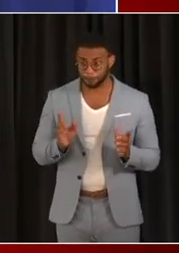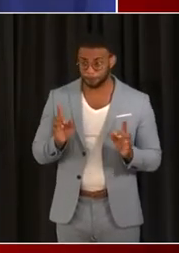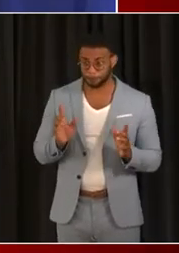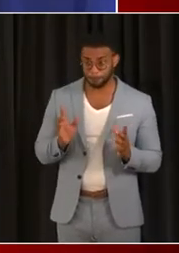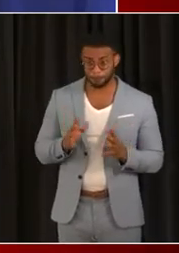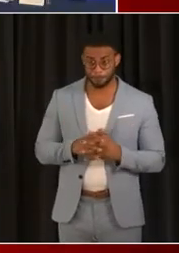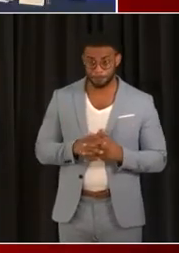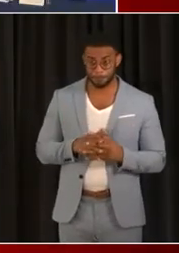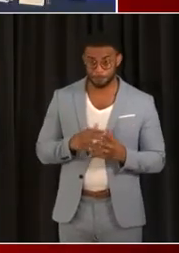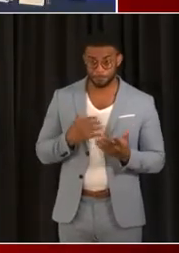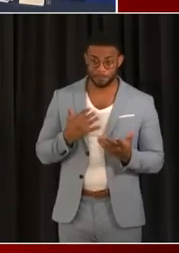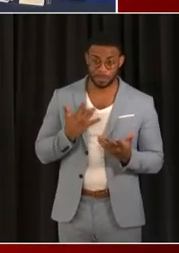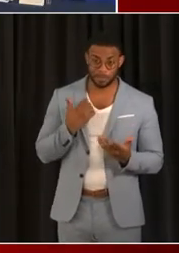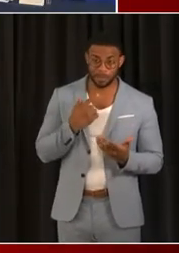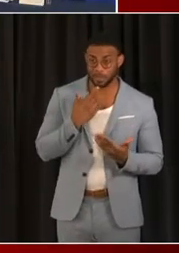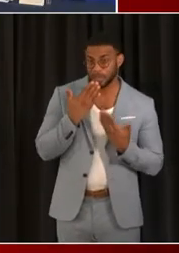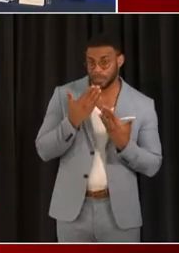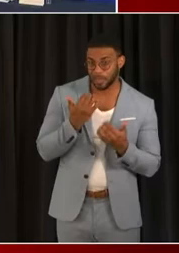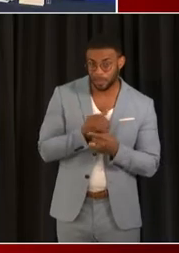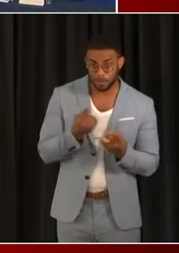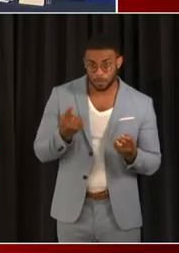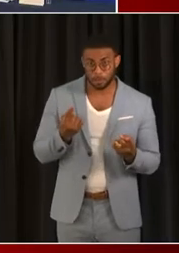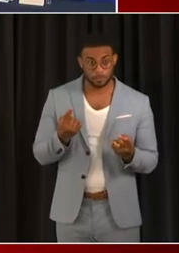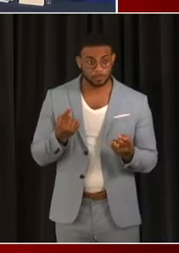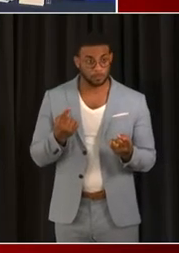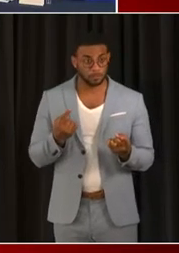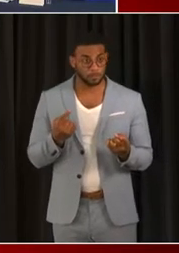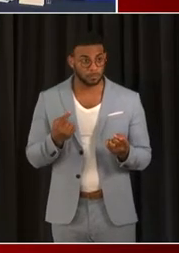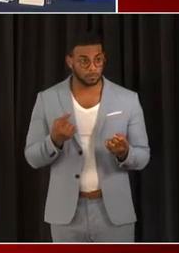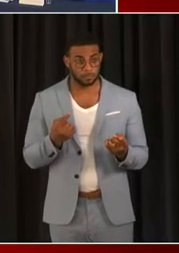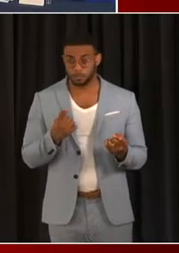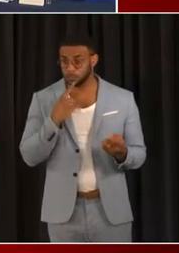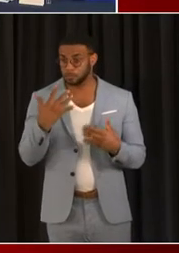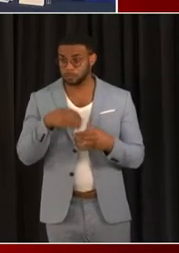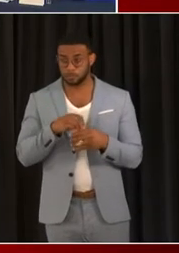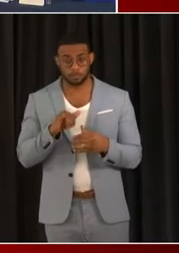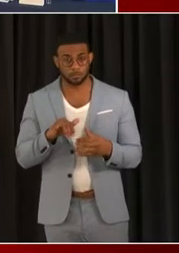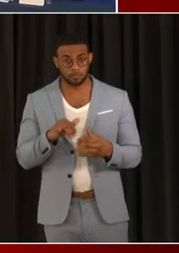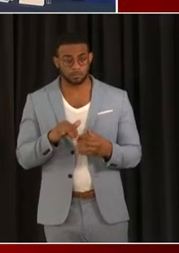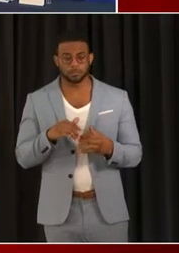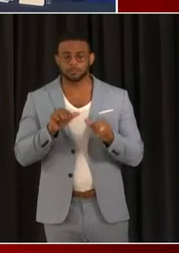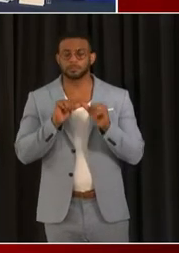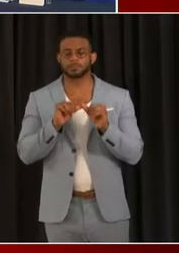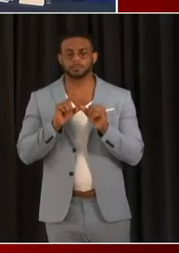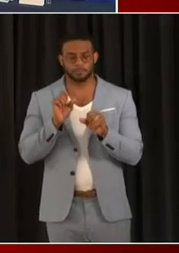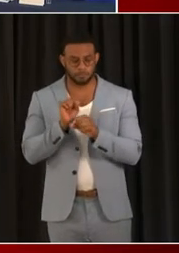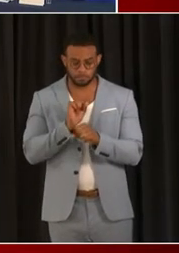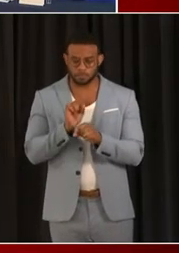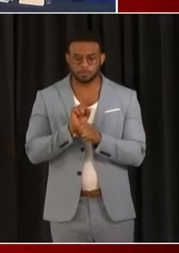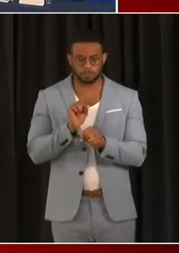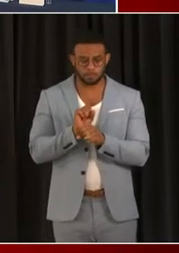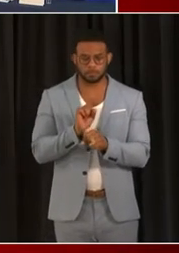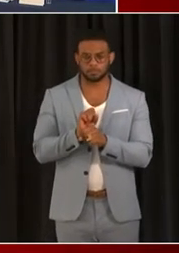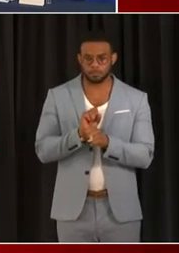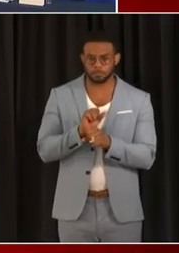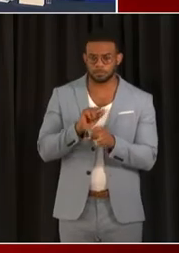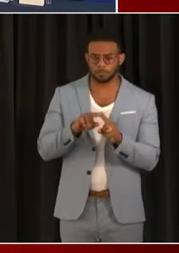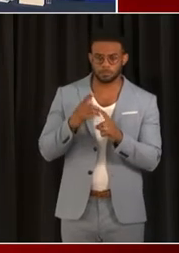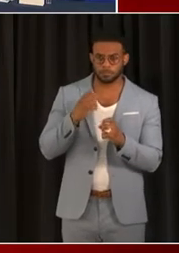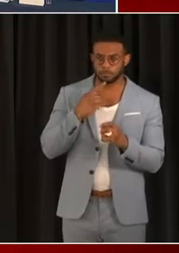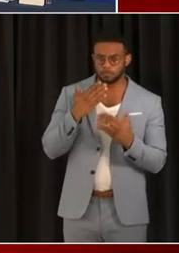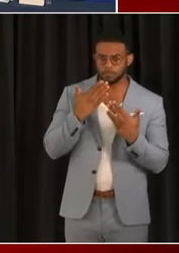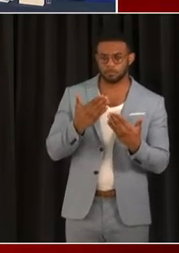No, I just wanted to thank everyone who's involved in this event. Let's continue to keep working. I